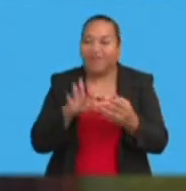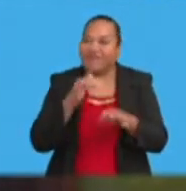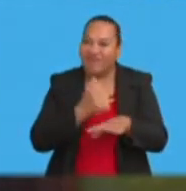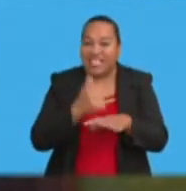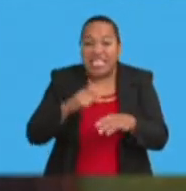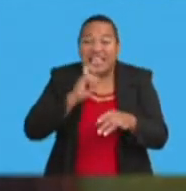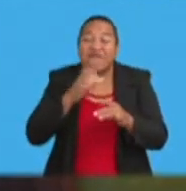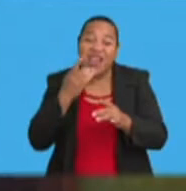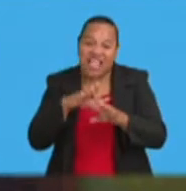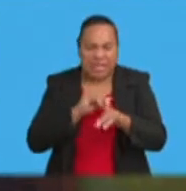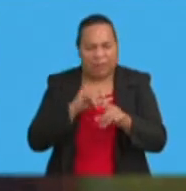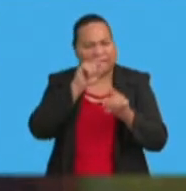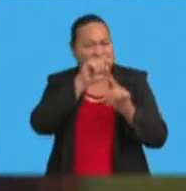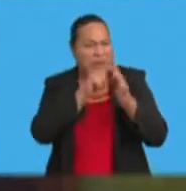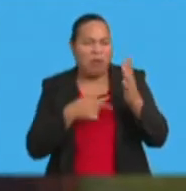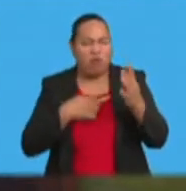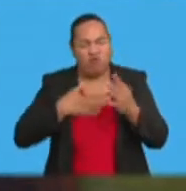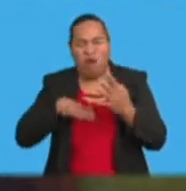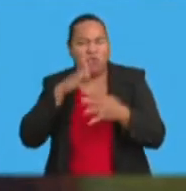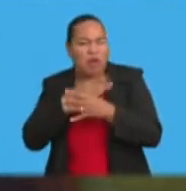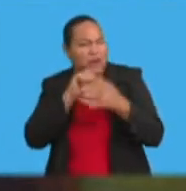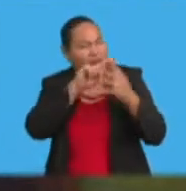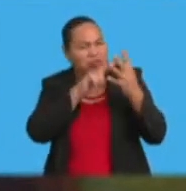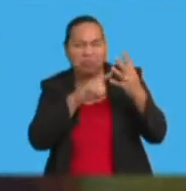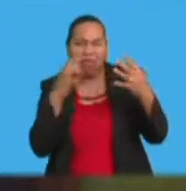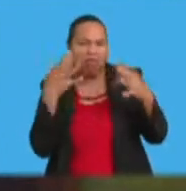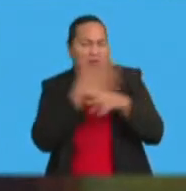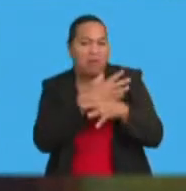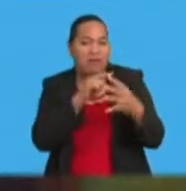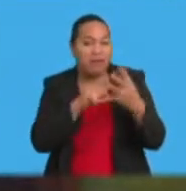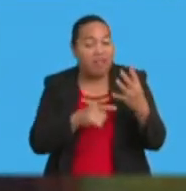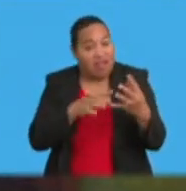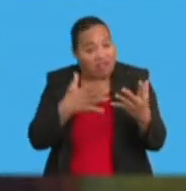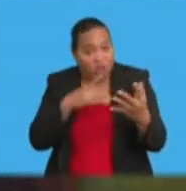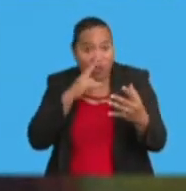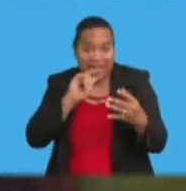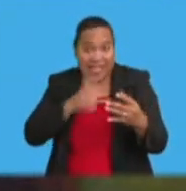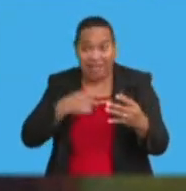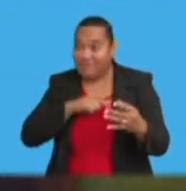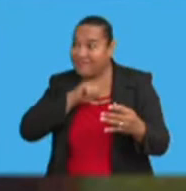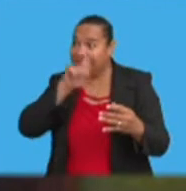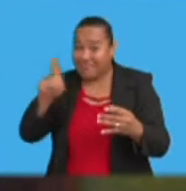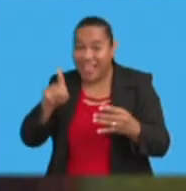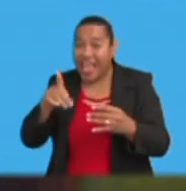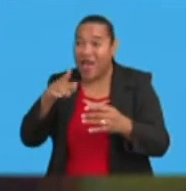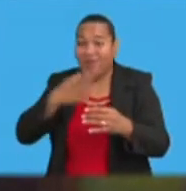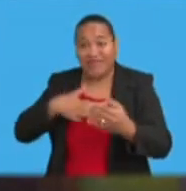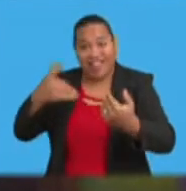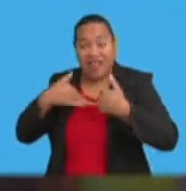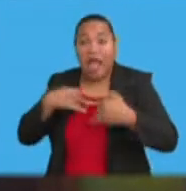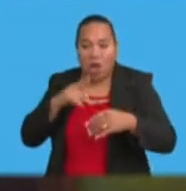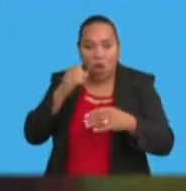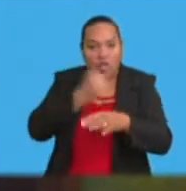career choice is not in the areas where we have priority needs in government, but you get a place in a university or institute of higher learning, government will make